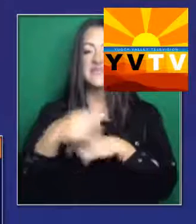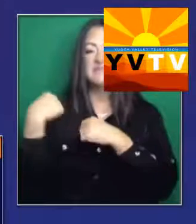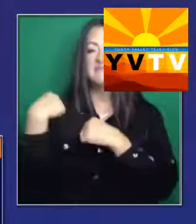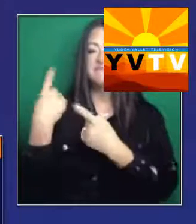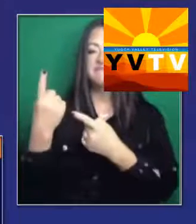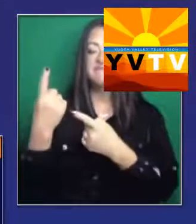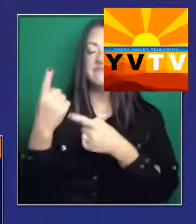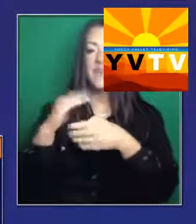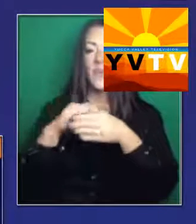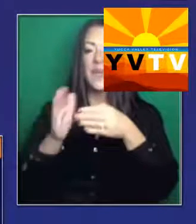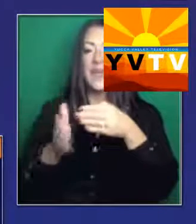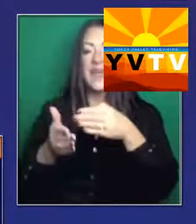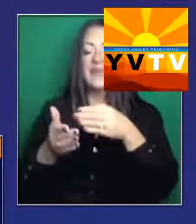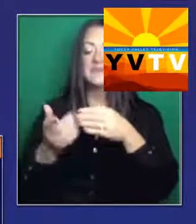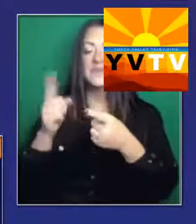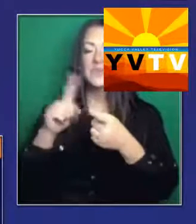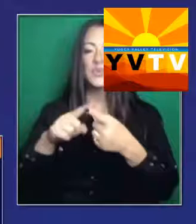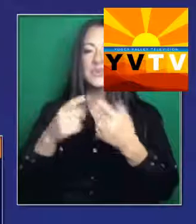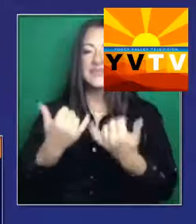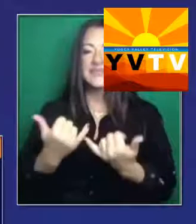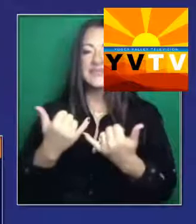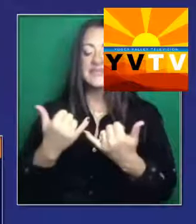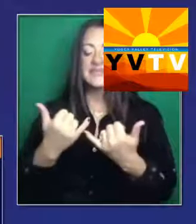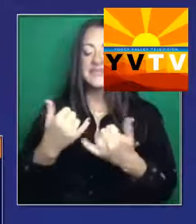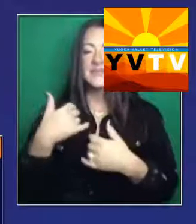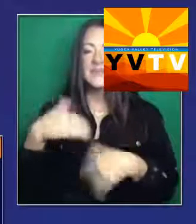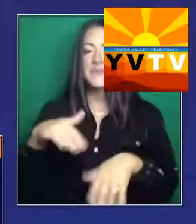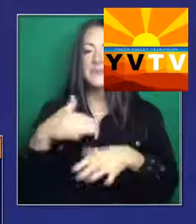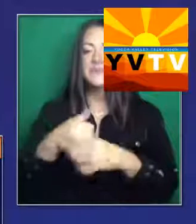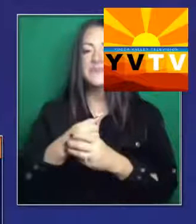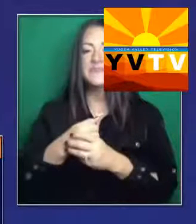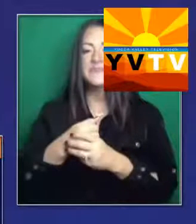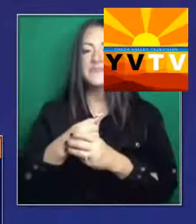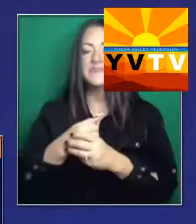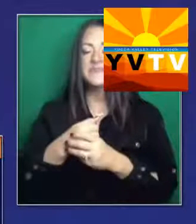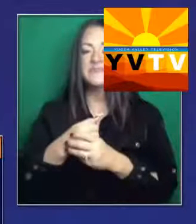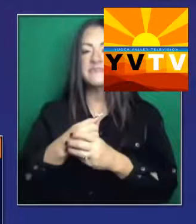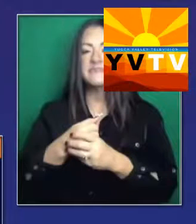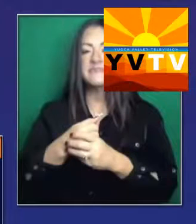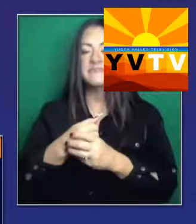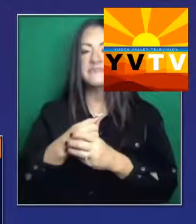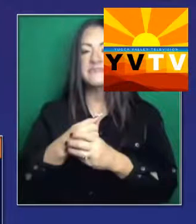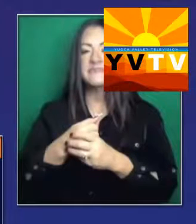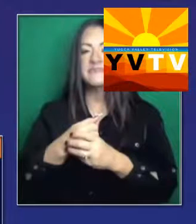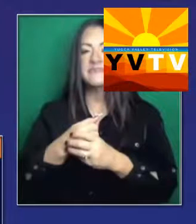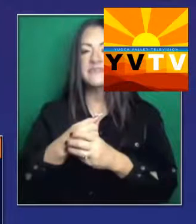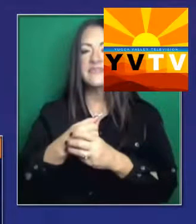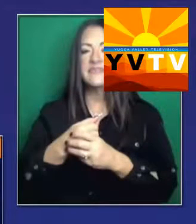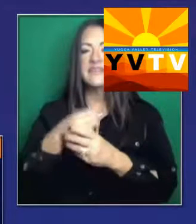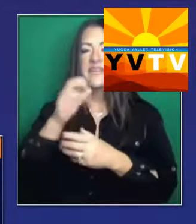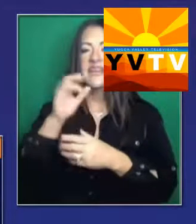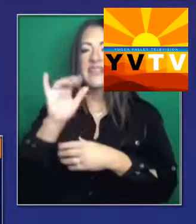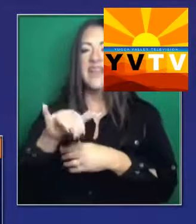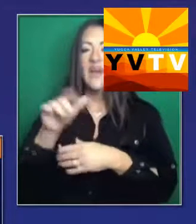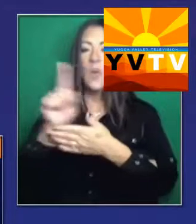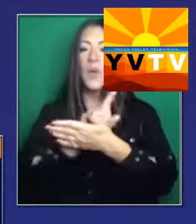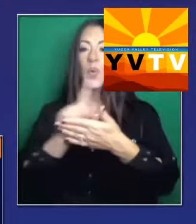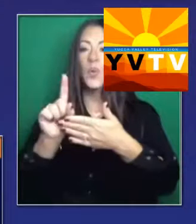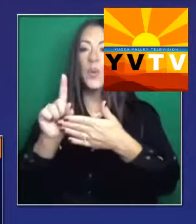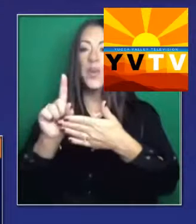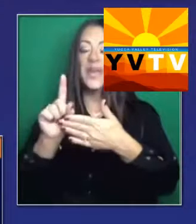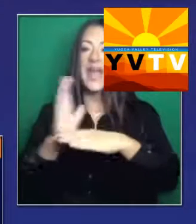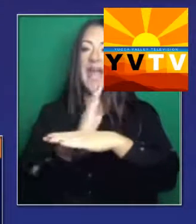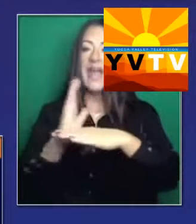and data with holiday. And so take a look more, I think, closely at that 7-day average, 336